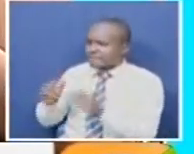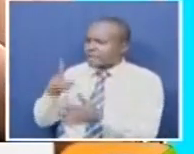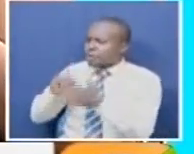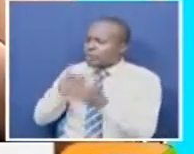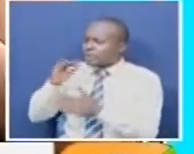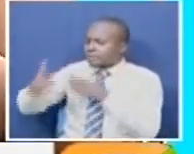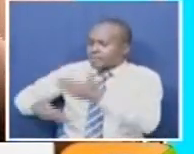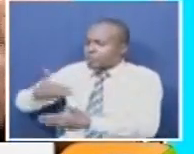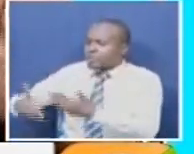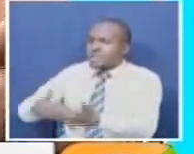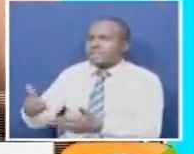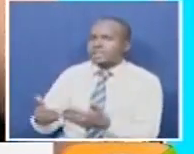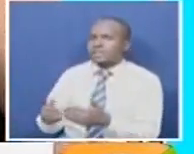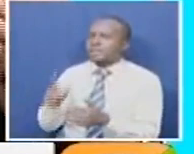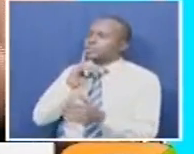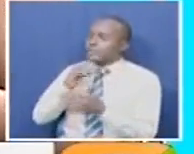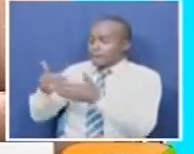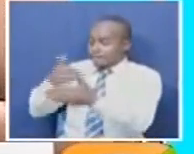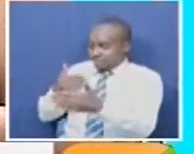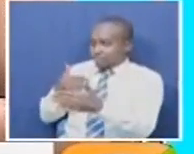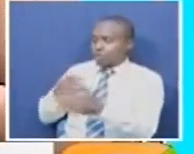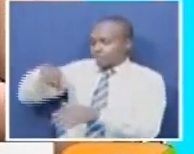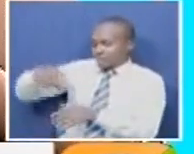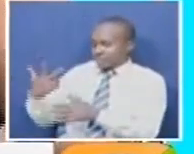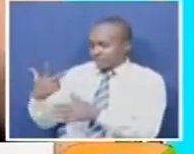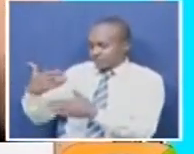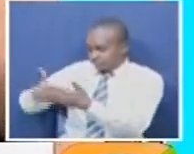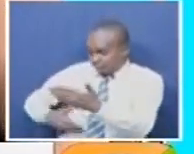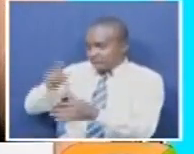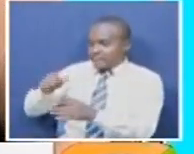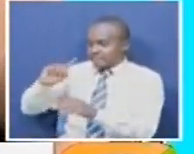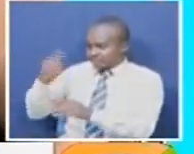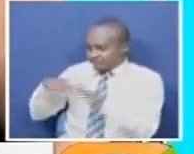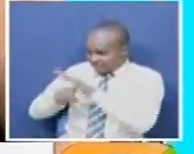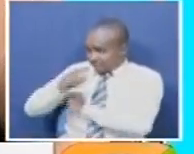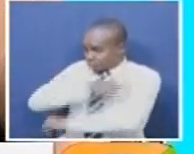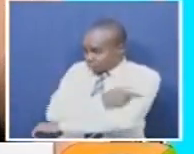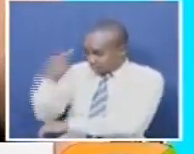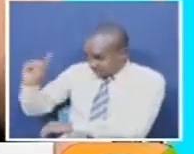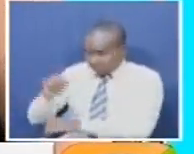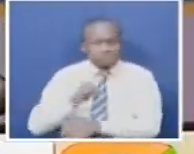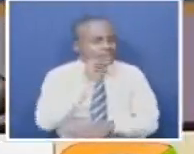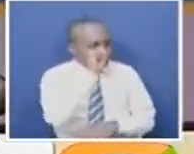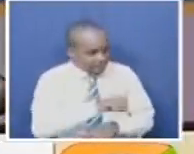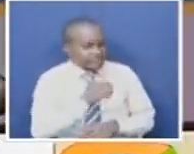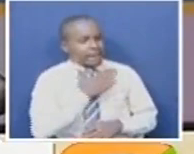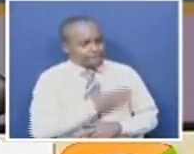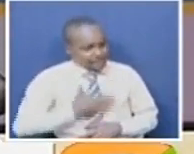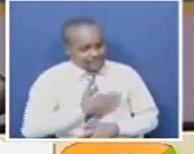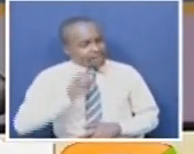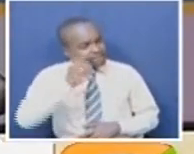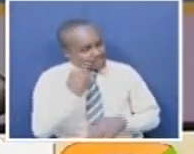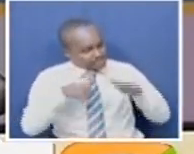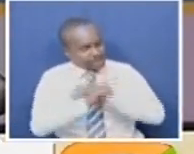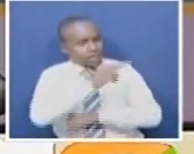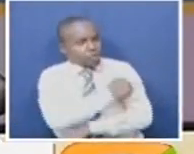process? So you pointed out that before you go for a P3 form, you actually have to go to a hospital first. Yes, please go to a hospital first and